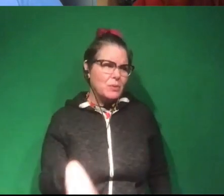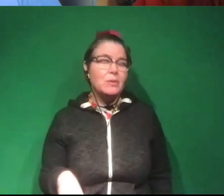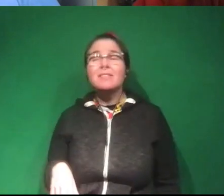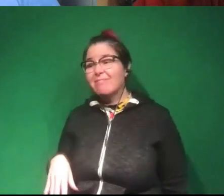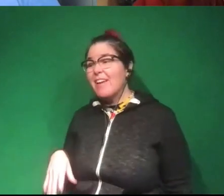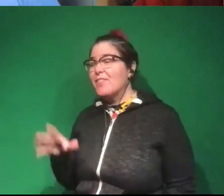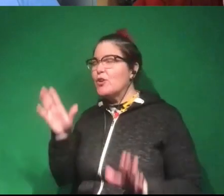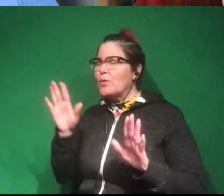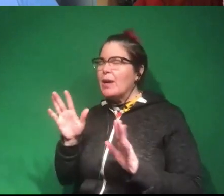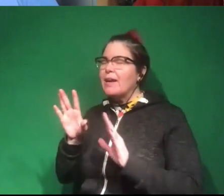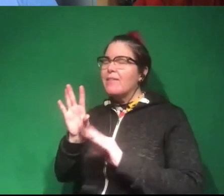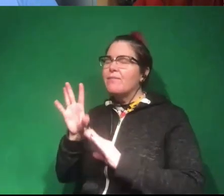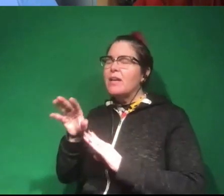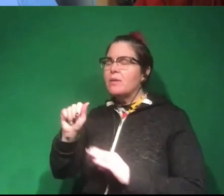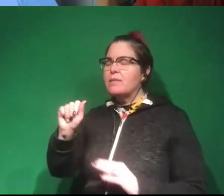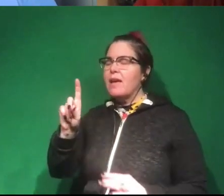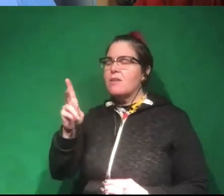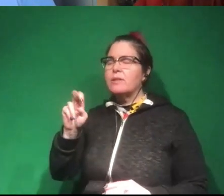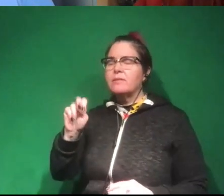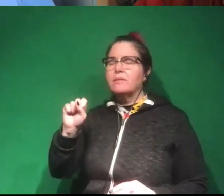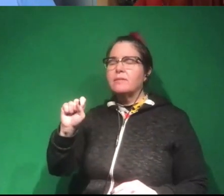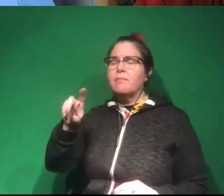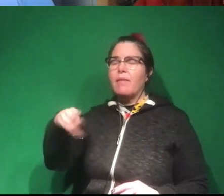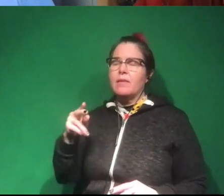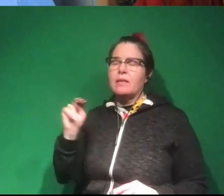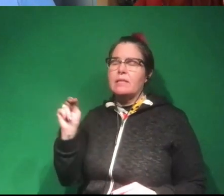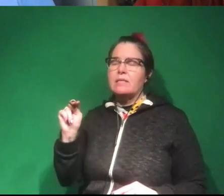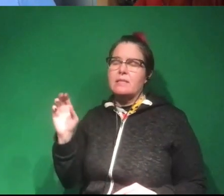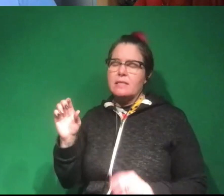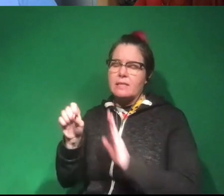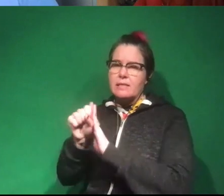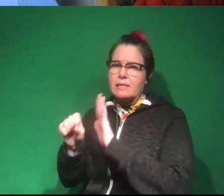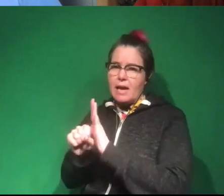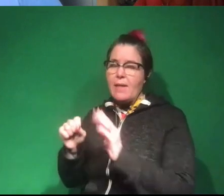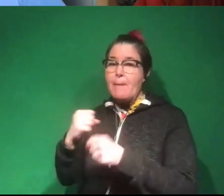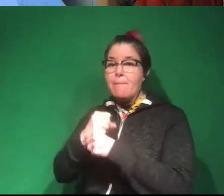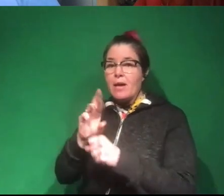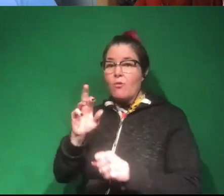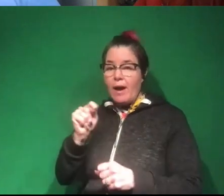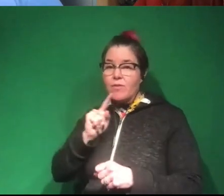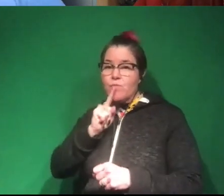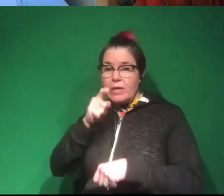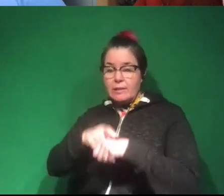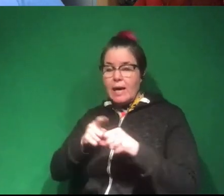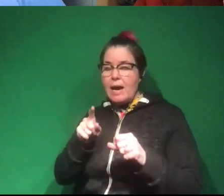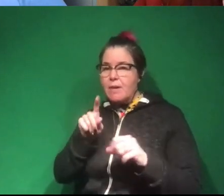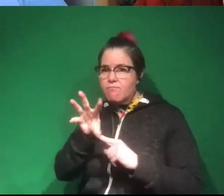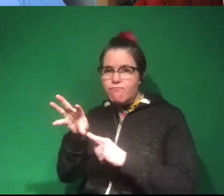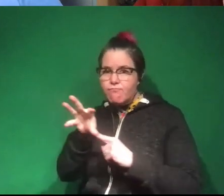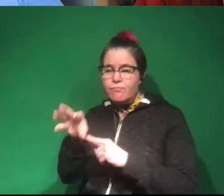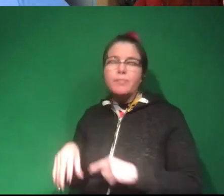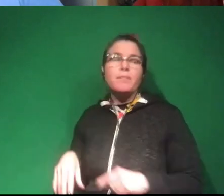great videos by Adrian Smith out of NC State, has videos of like them forming a raft in real time. That's so